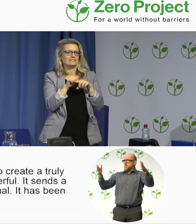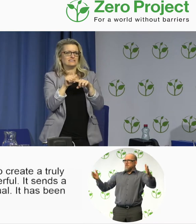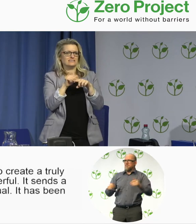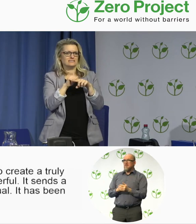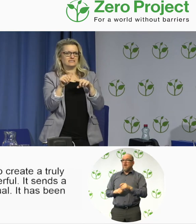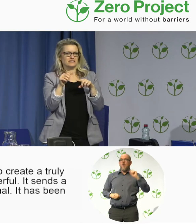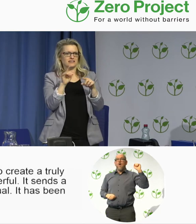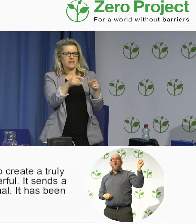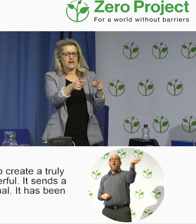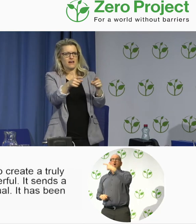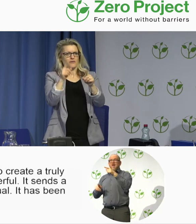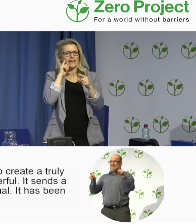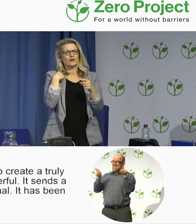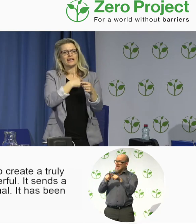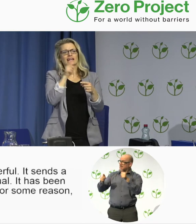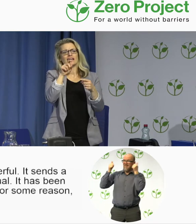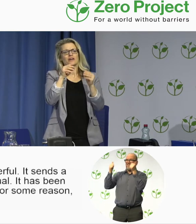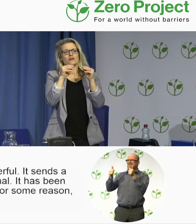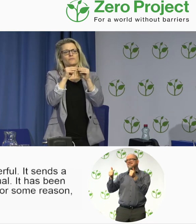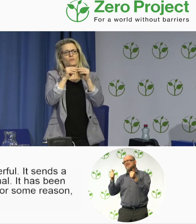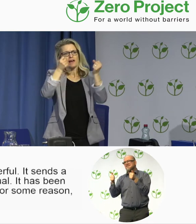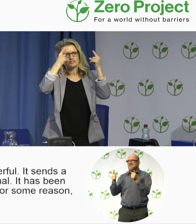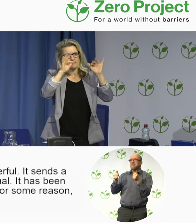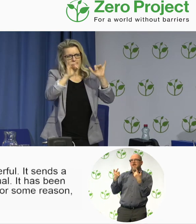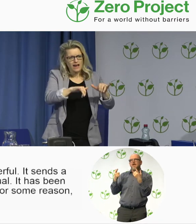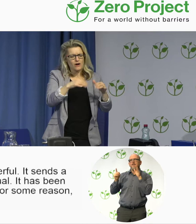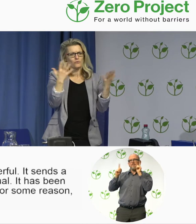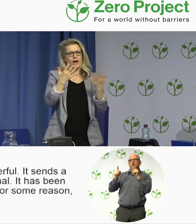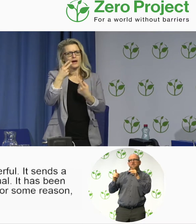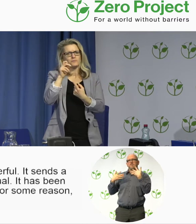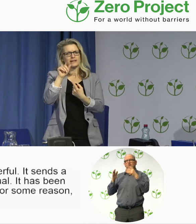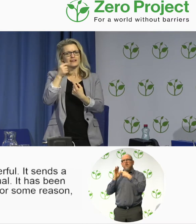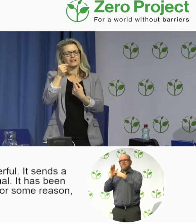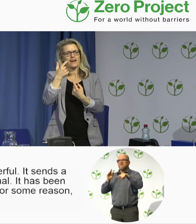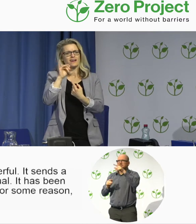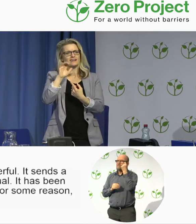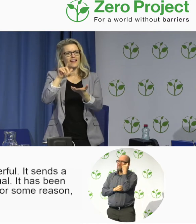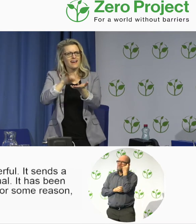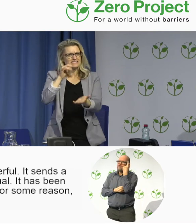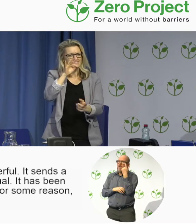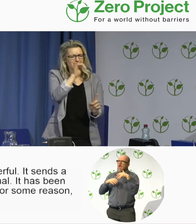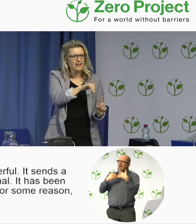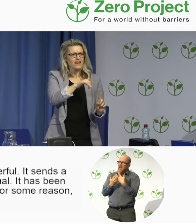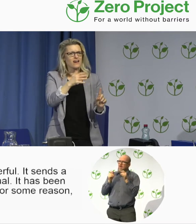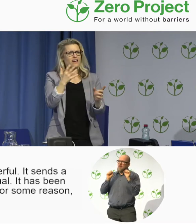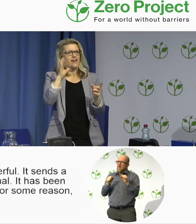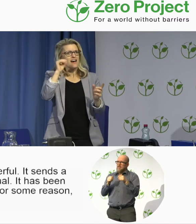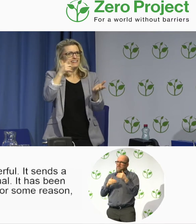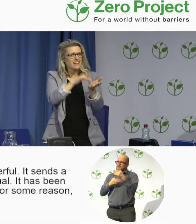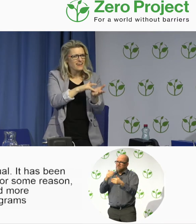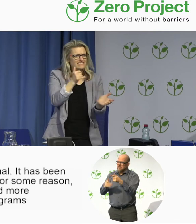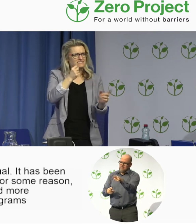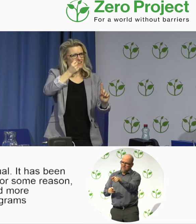this has not become a common practice. I think that what we need is more understanding of the successes of these